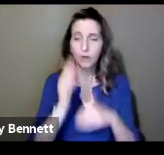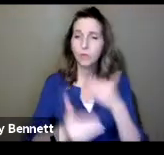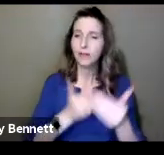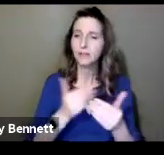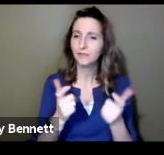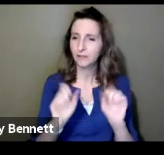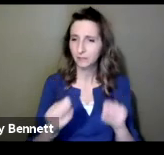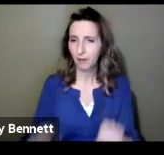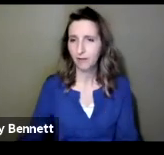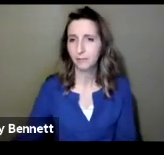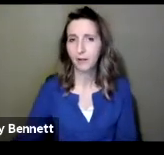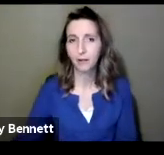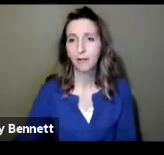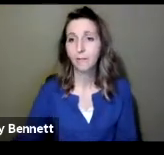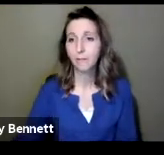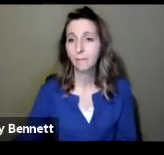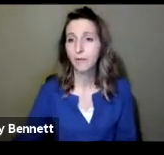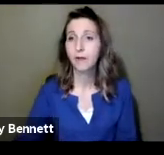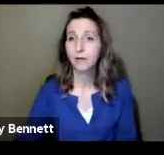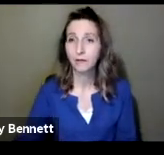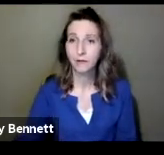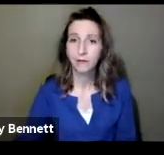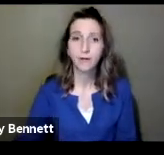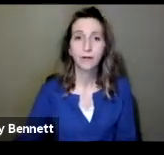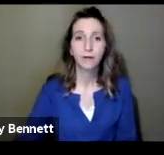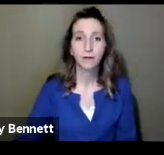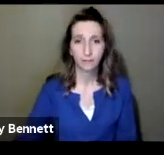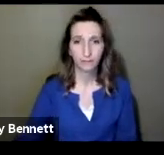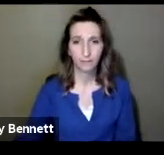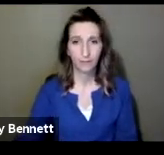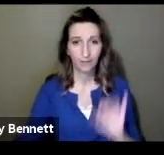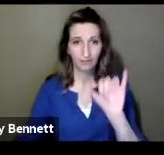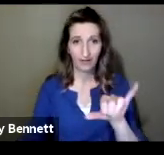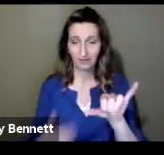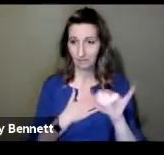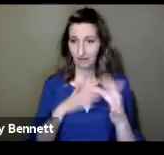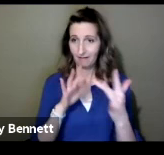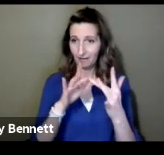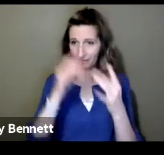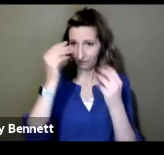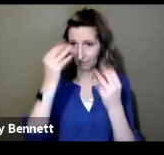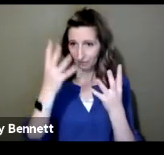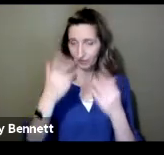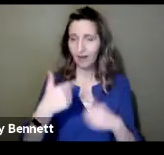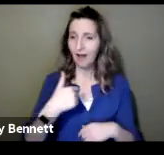And this is my contact information. Again, I represent LSDVI